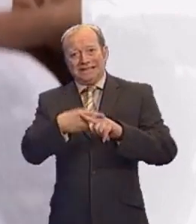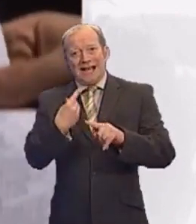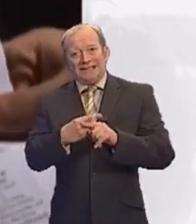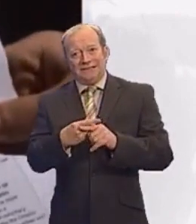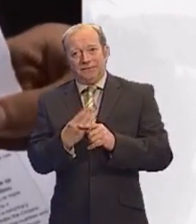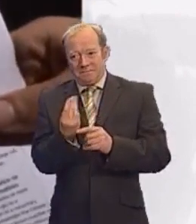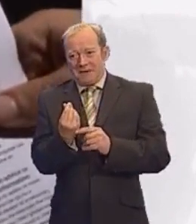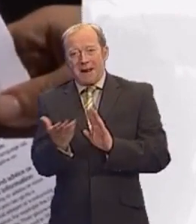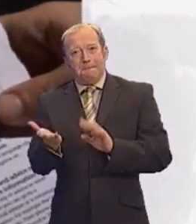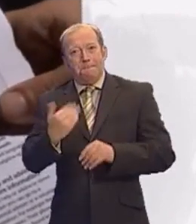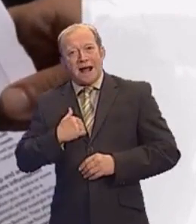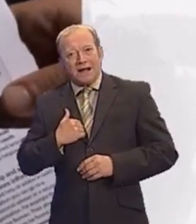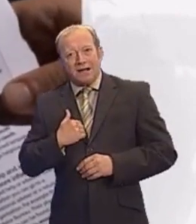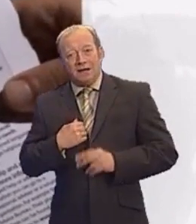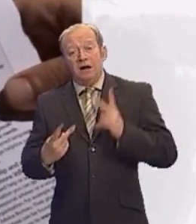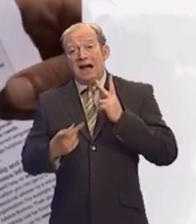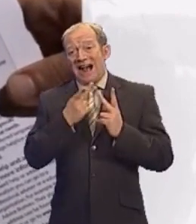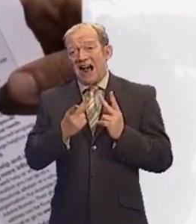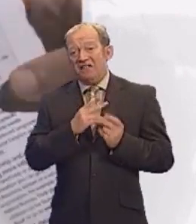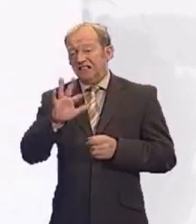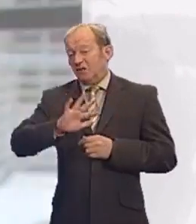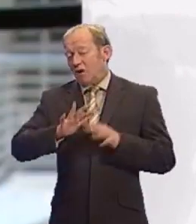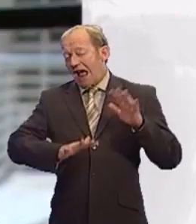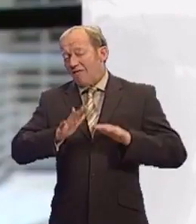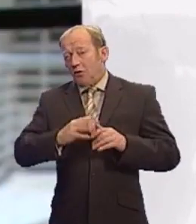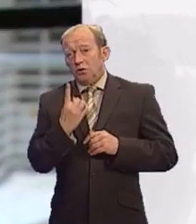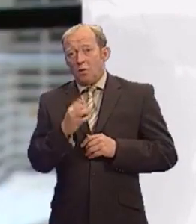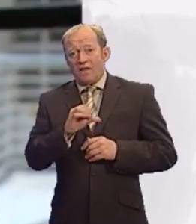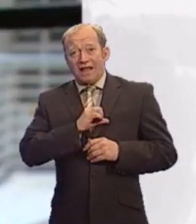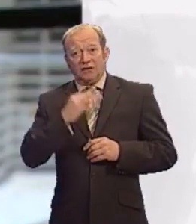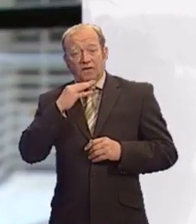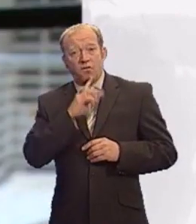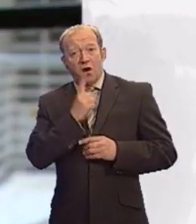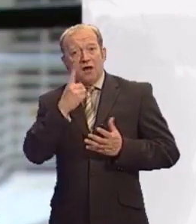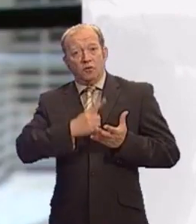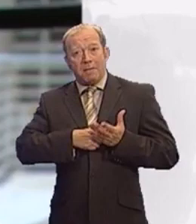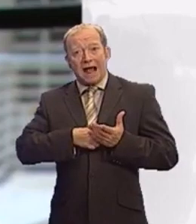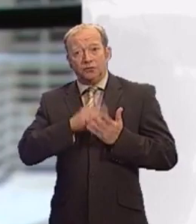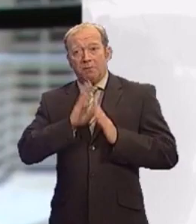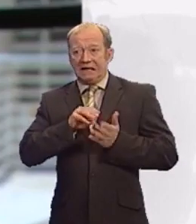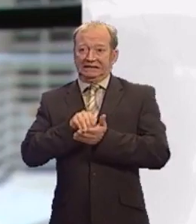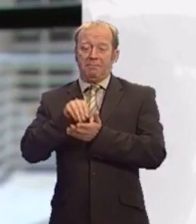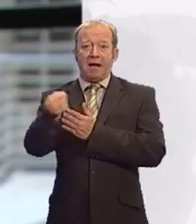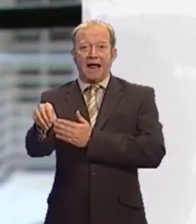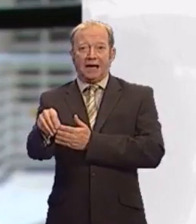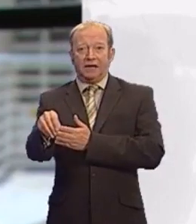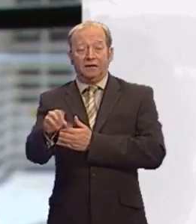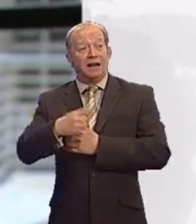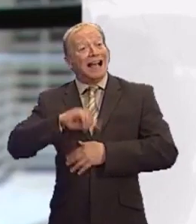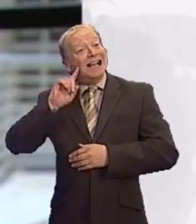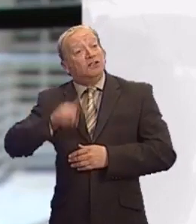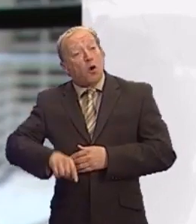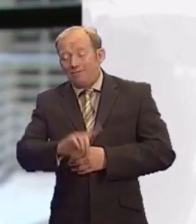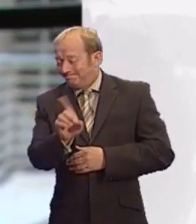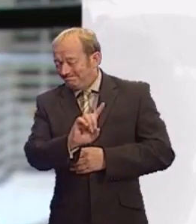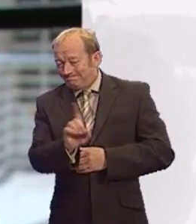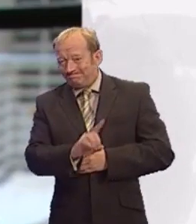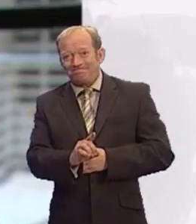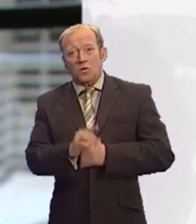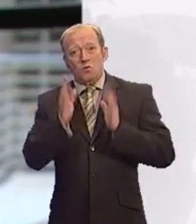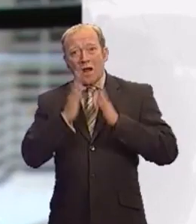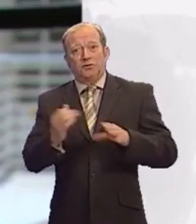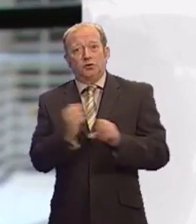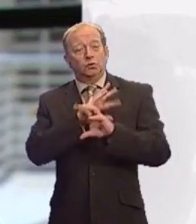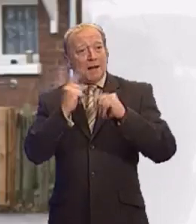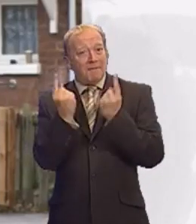back around £1,400. Don't ignore it. You've got to do something about it. HMRC doesn't